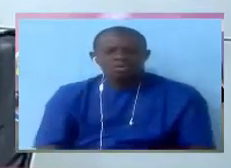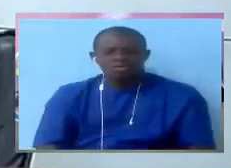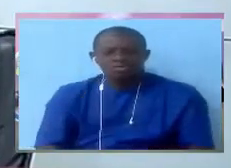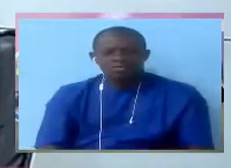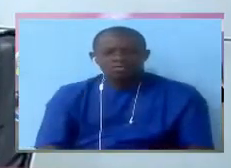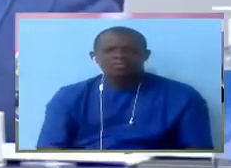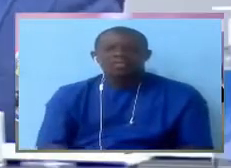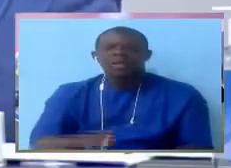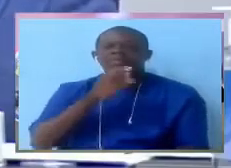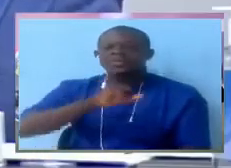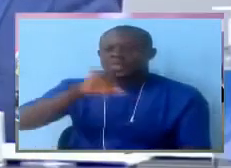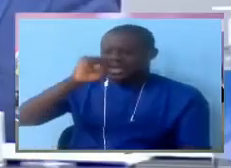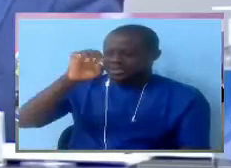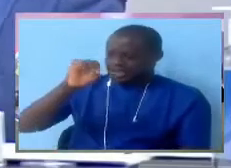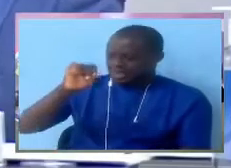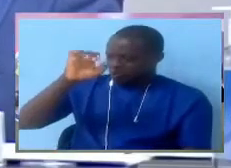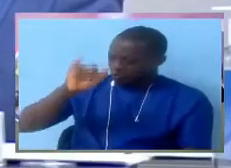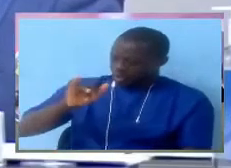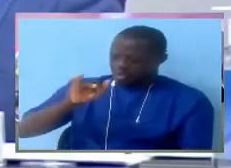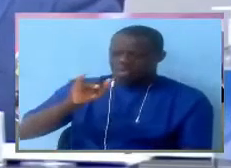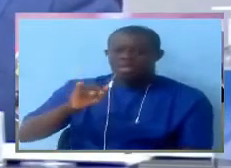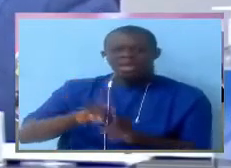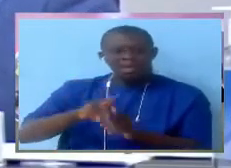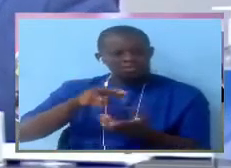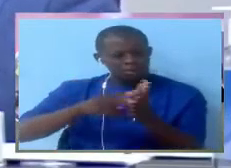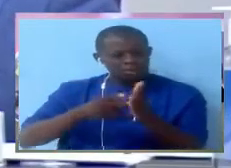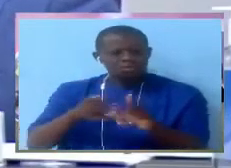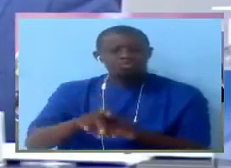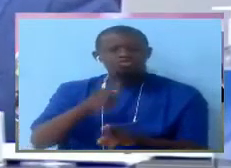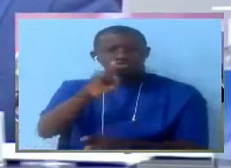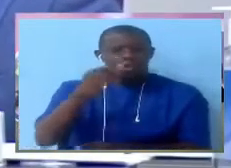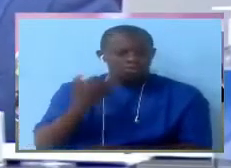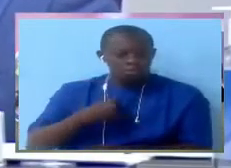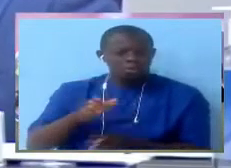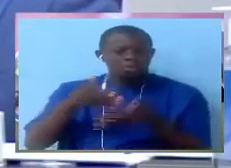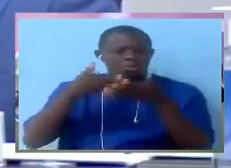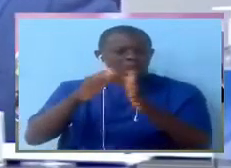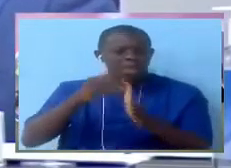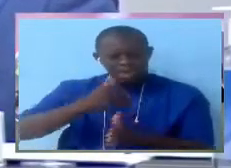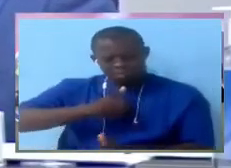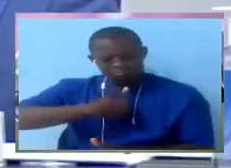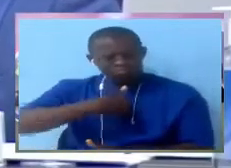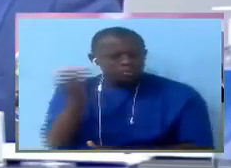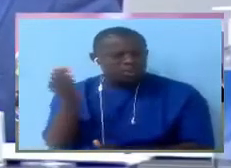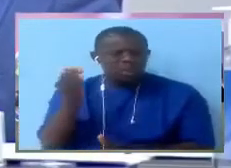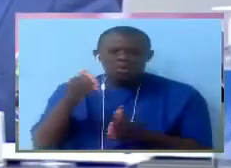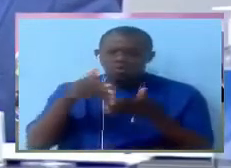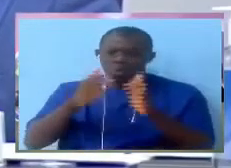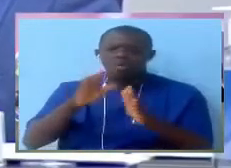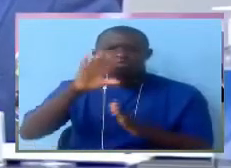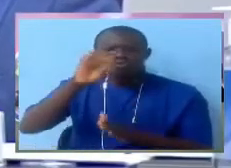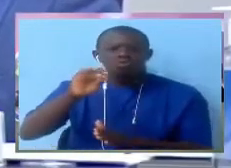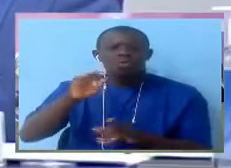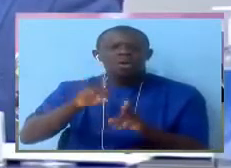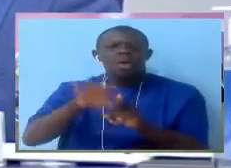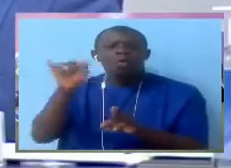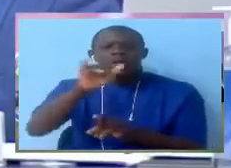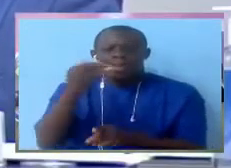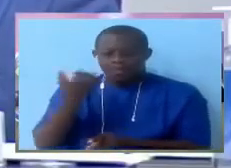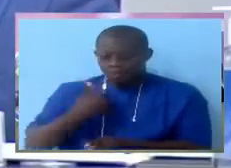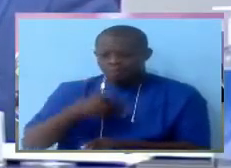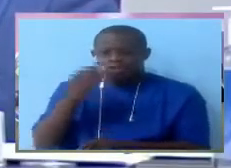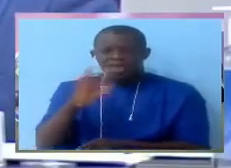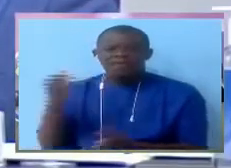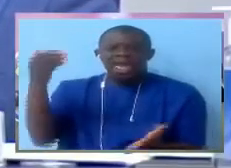that. Mr. C, isn't not really the brutality with which people who come to the